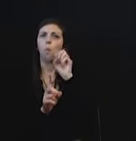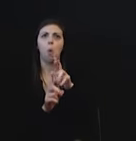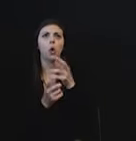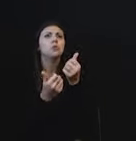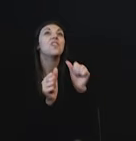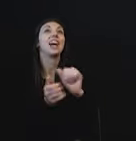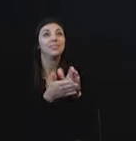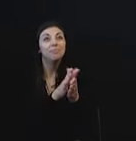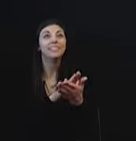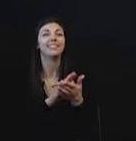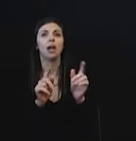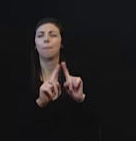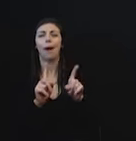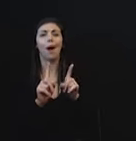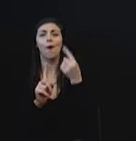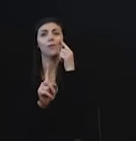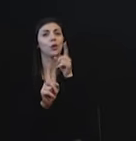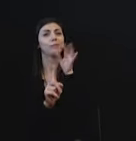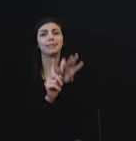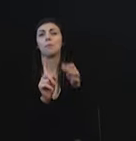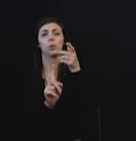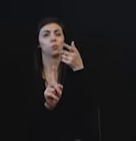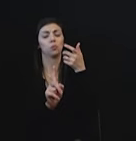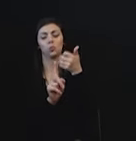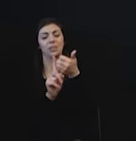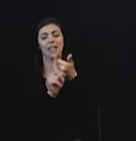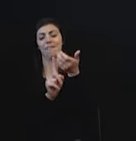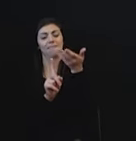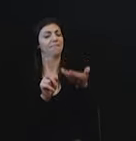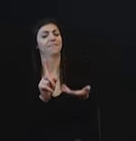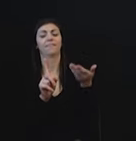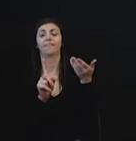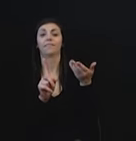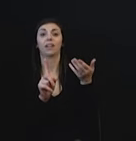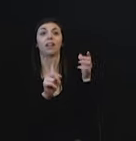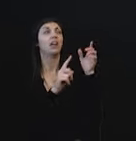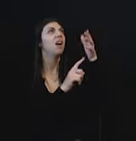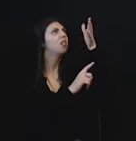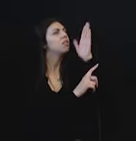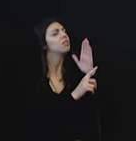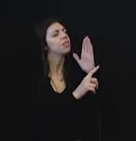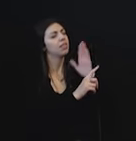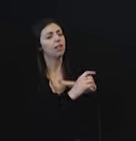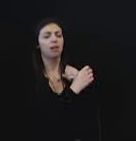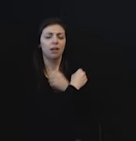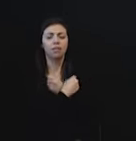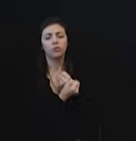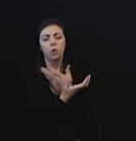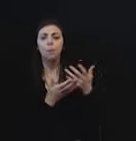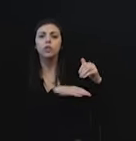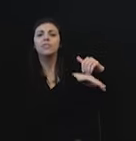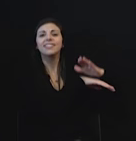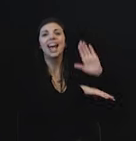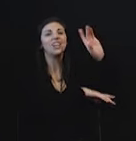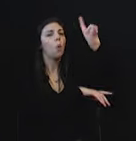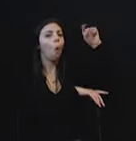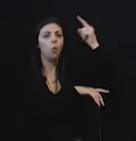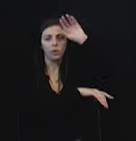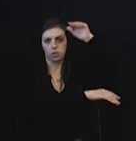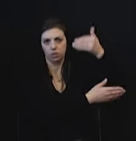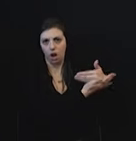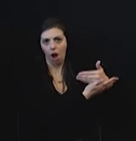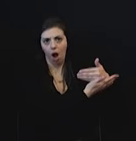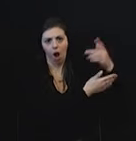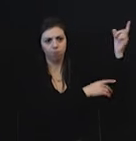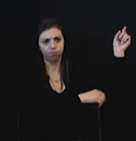are. Yes. That he sent his only son to live on this earth, He taught, he healed, he